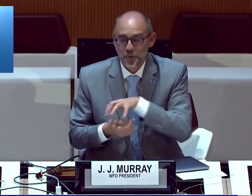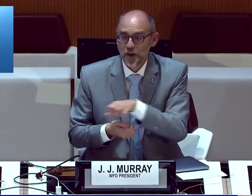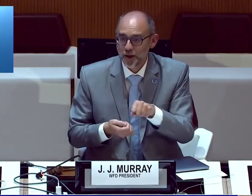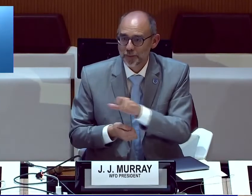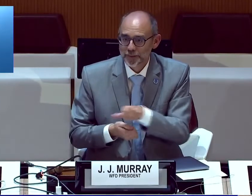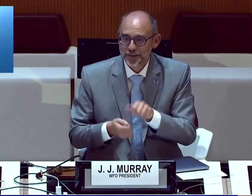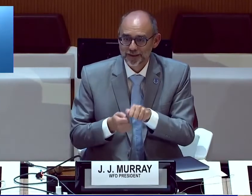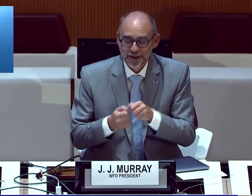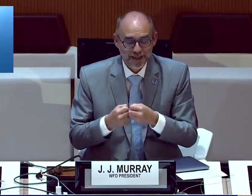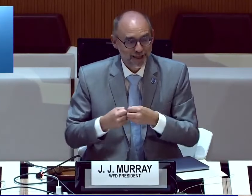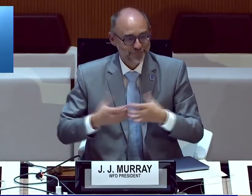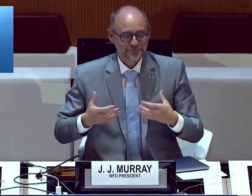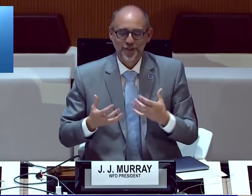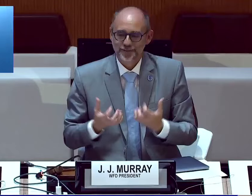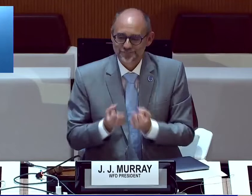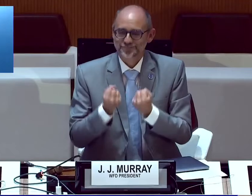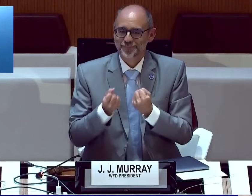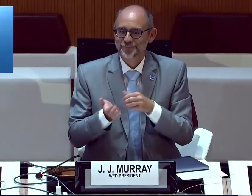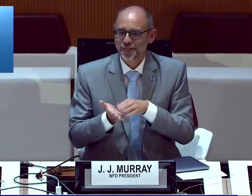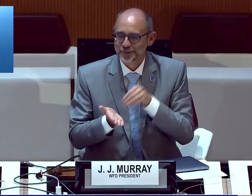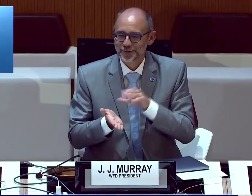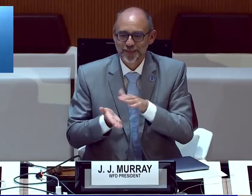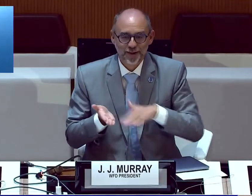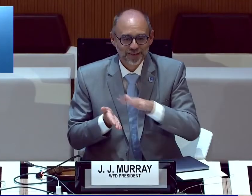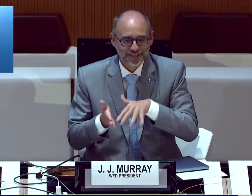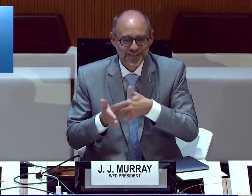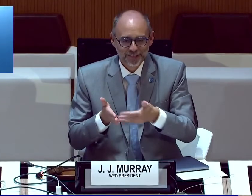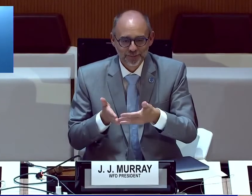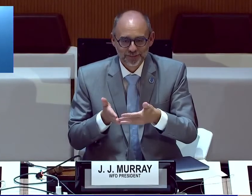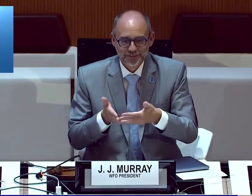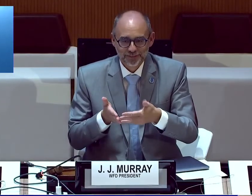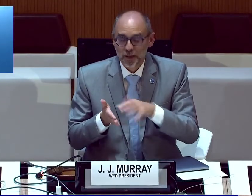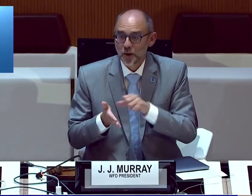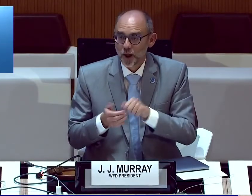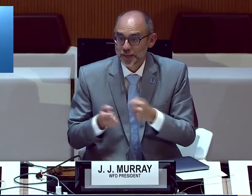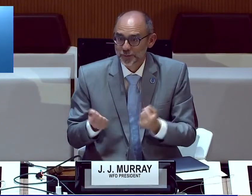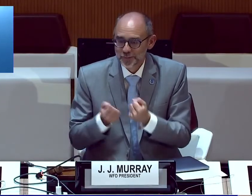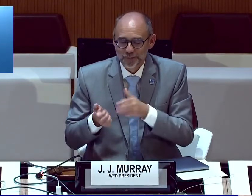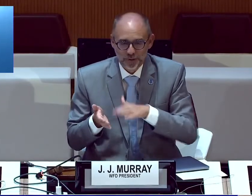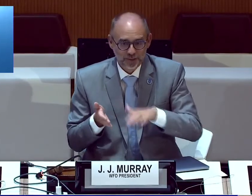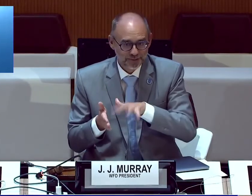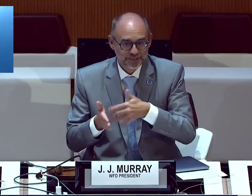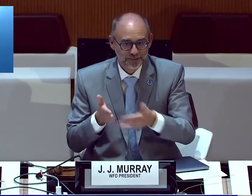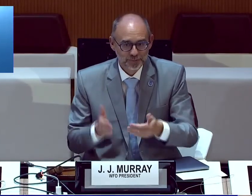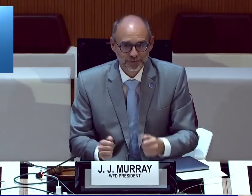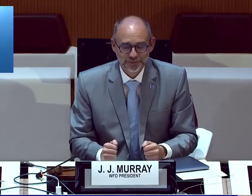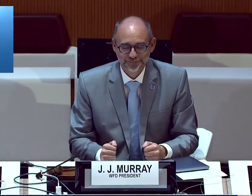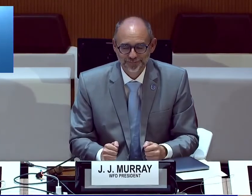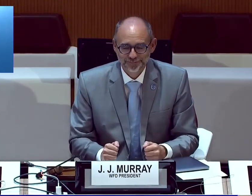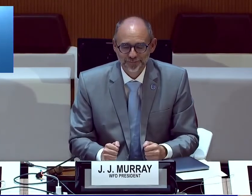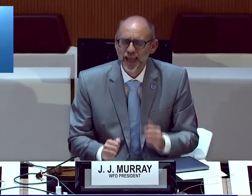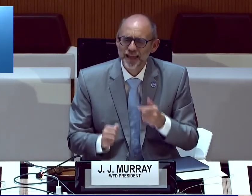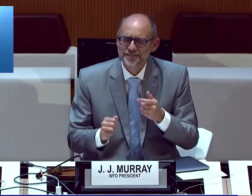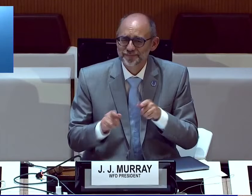through this linguistic diversity of the world's peoples. We want everyone to be able to learn their country's sign language.